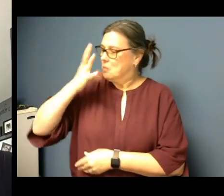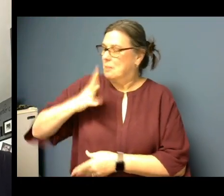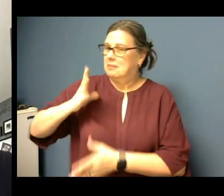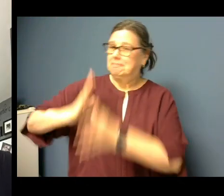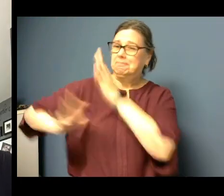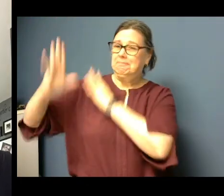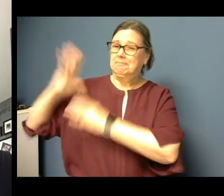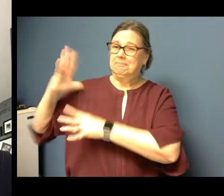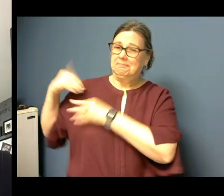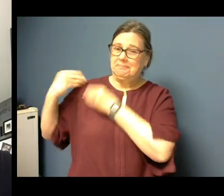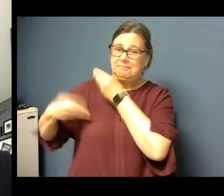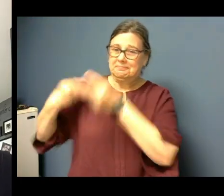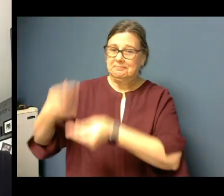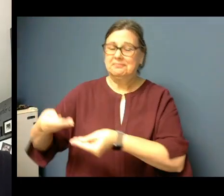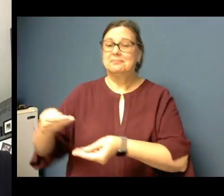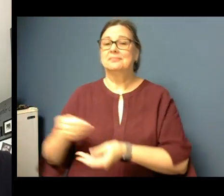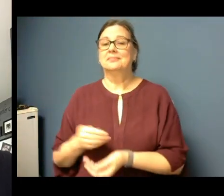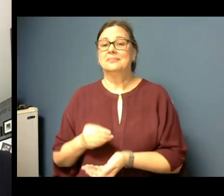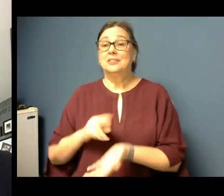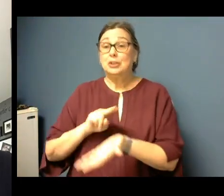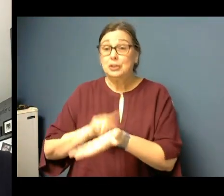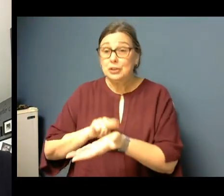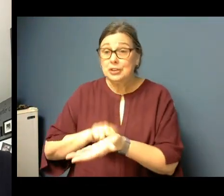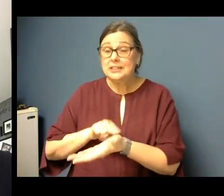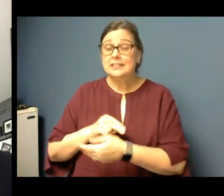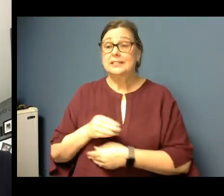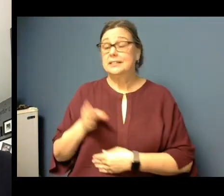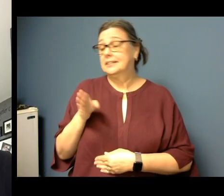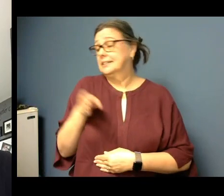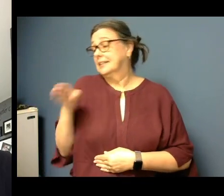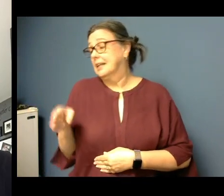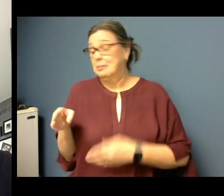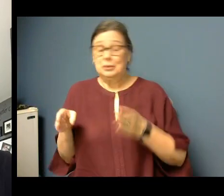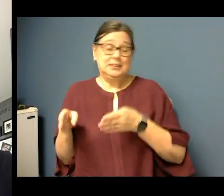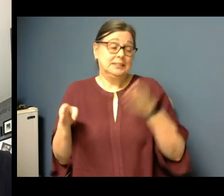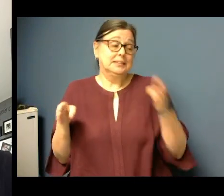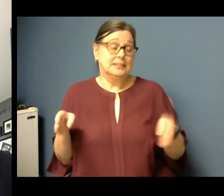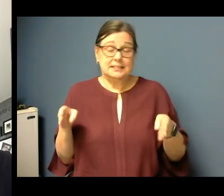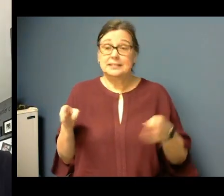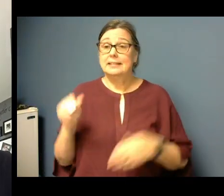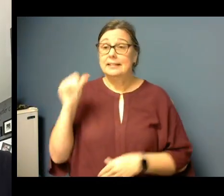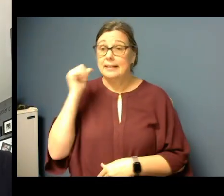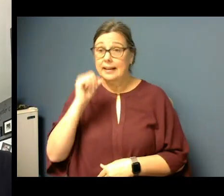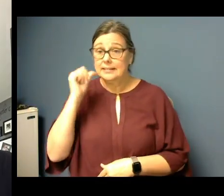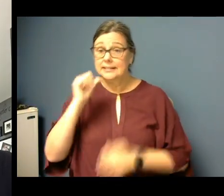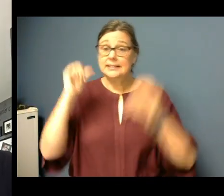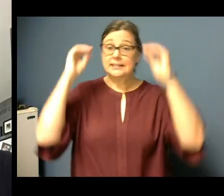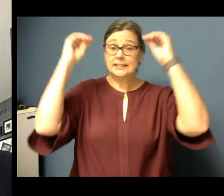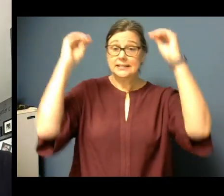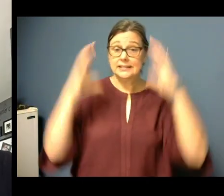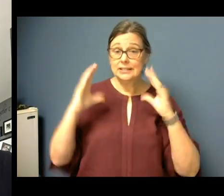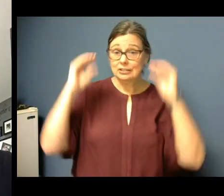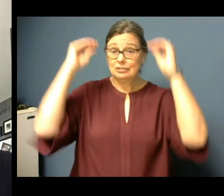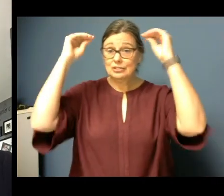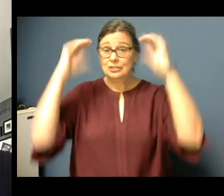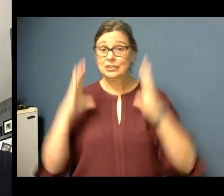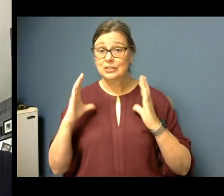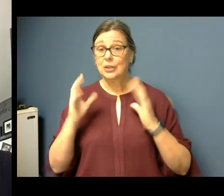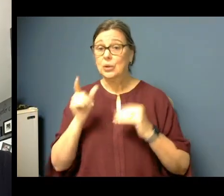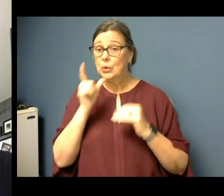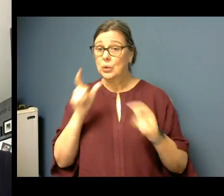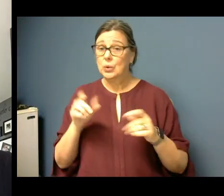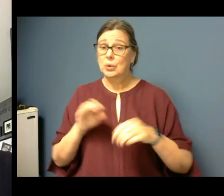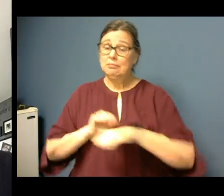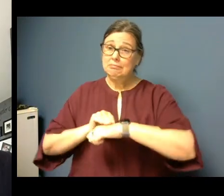the nurses and neighbors and aunties and teachers, the women who made huge